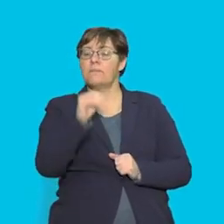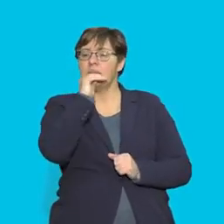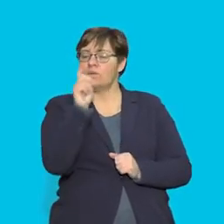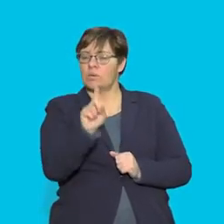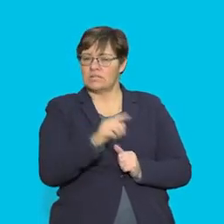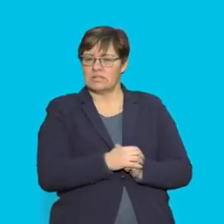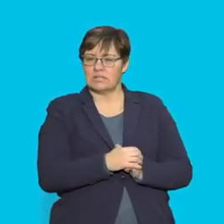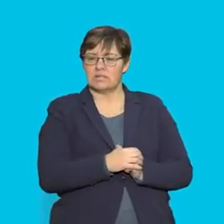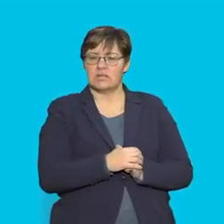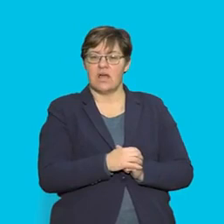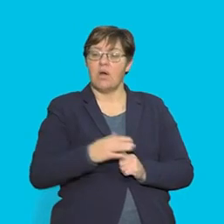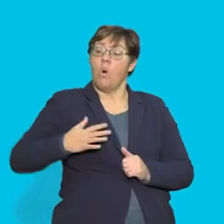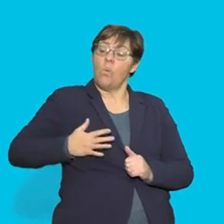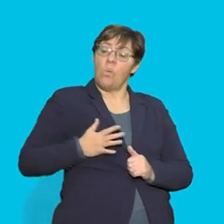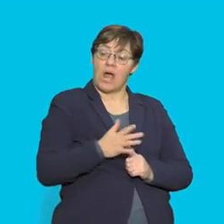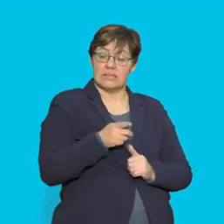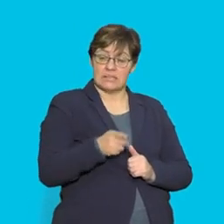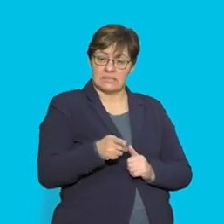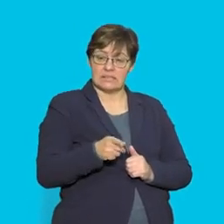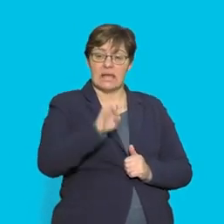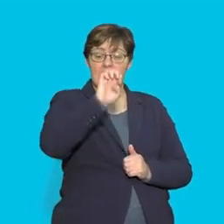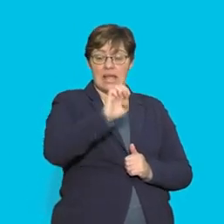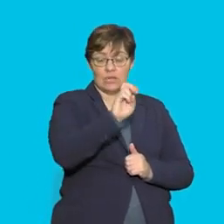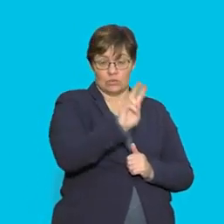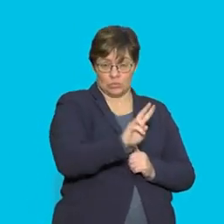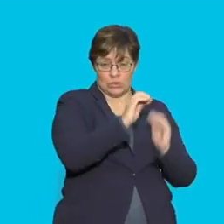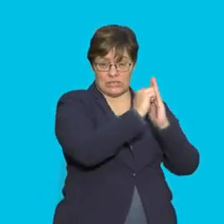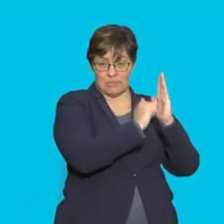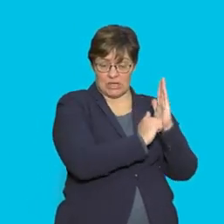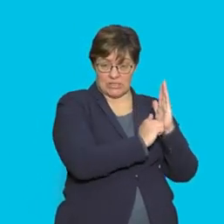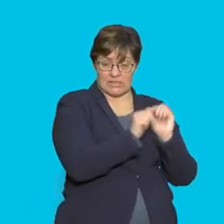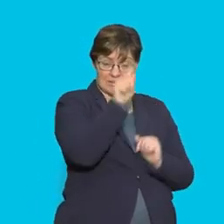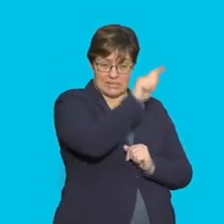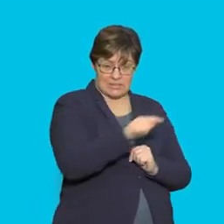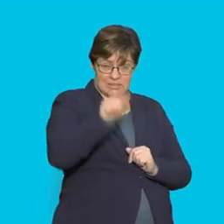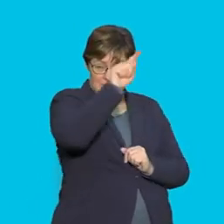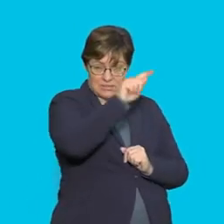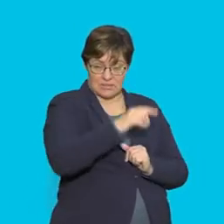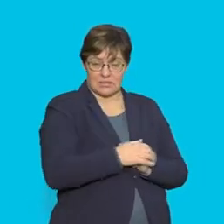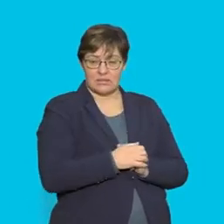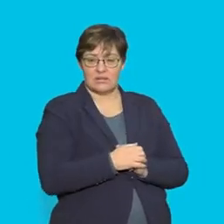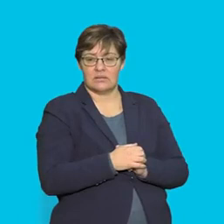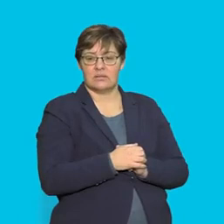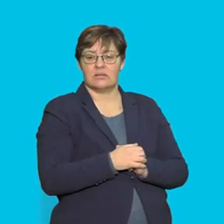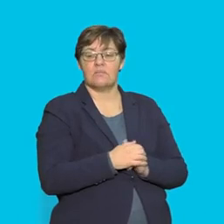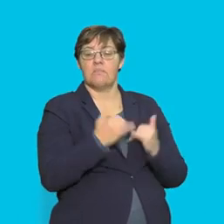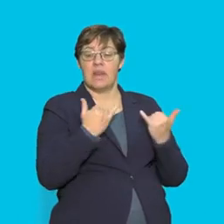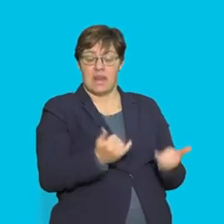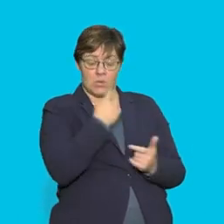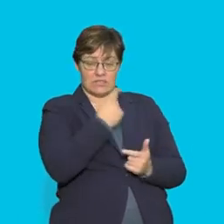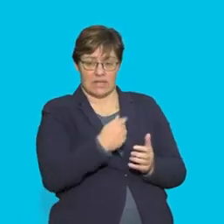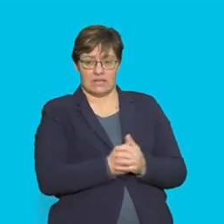is if I want to make E2 the subject of the formula, which is at this point, I will then say